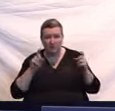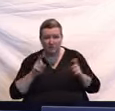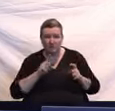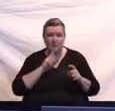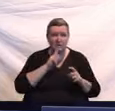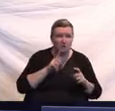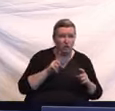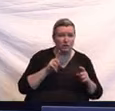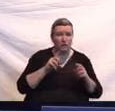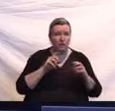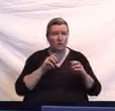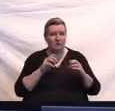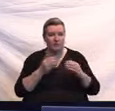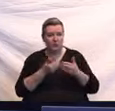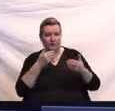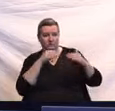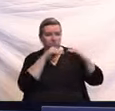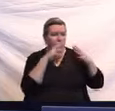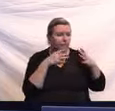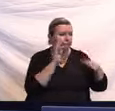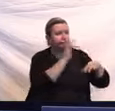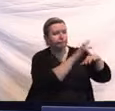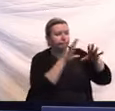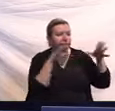test kit by visiting